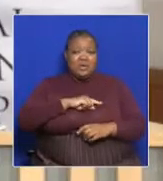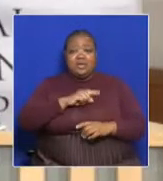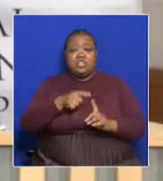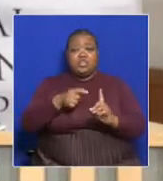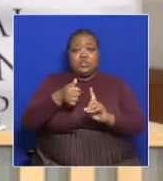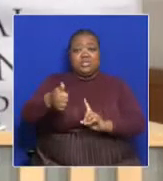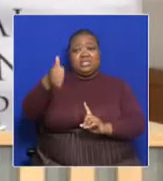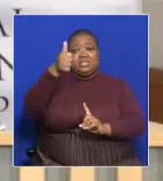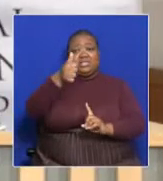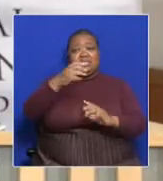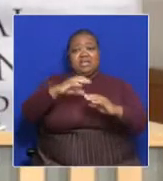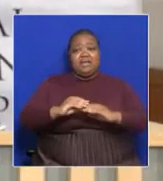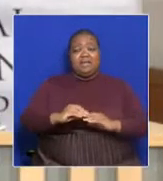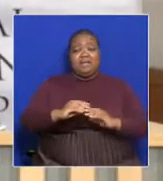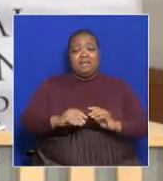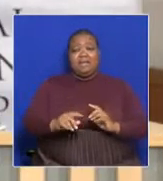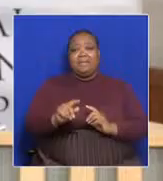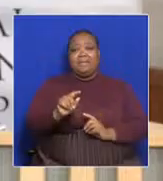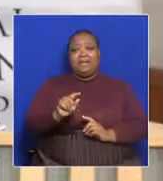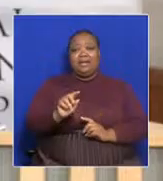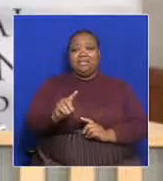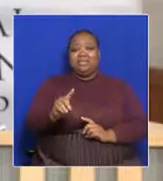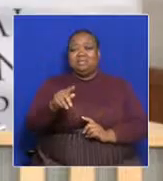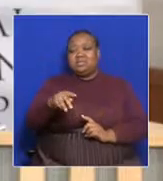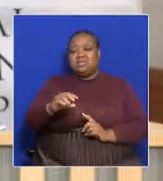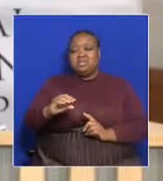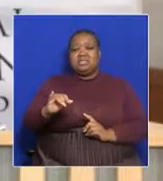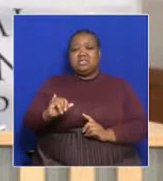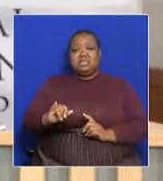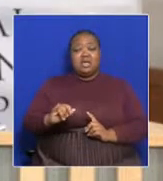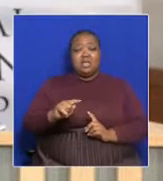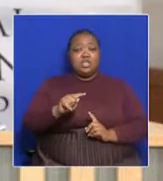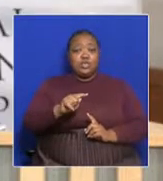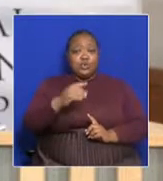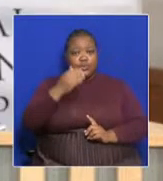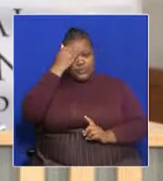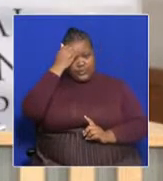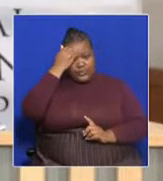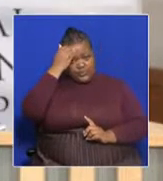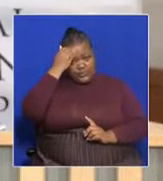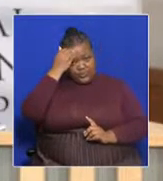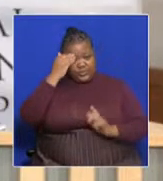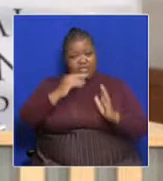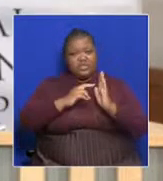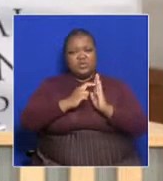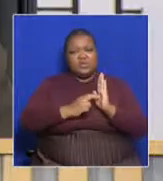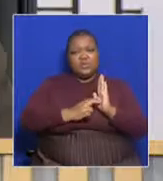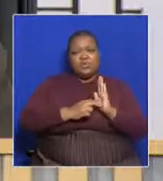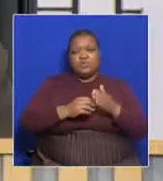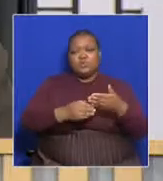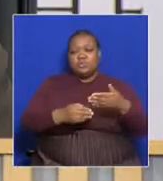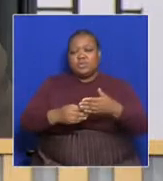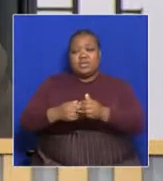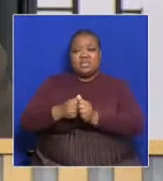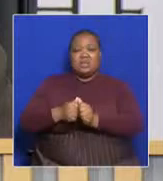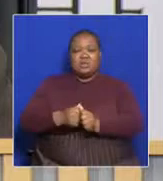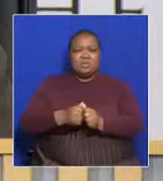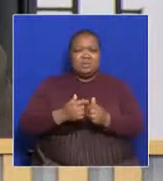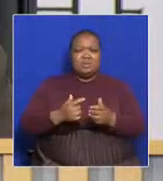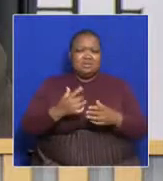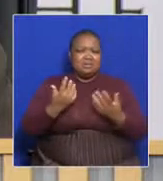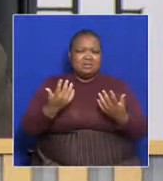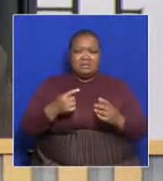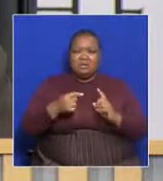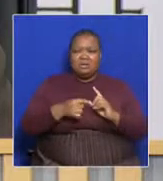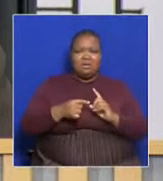your appreciation and knowledge of applicable prescripts and compliance therewith. And so I don't understand why you keep referring me back to